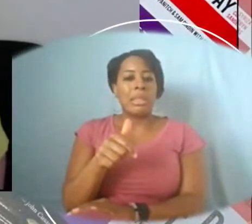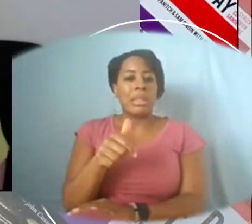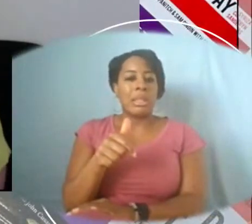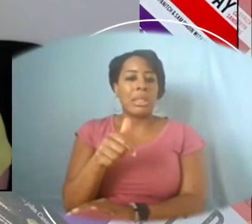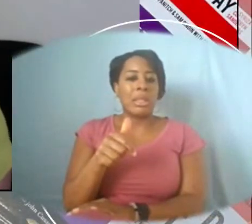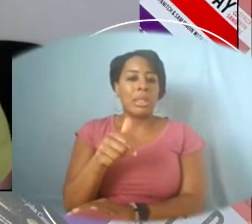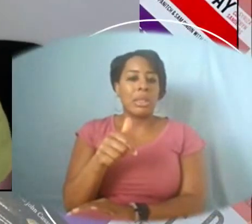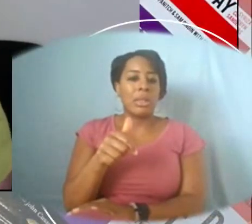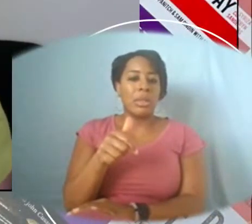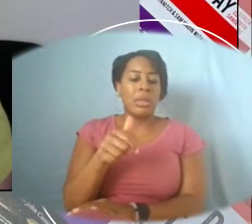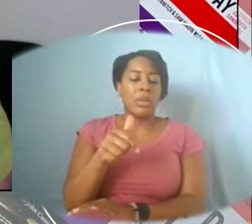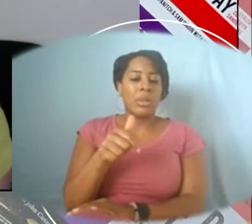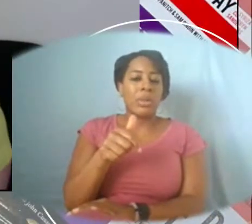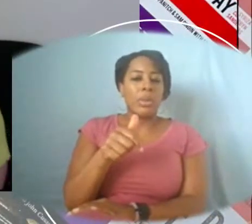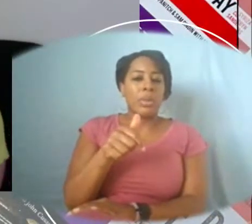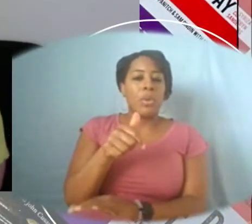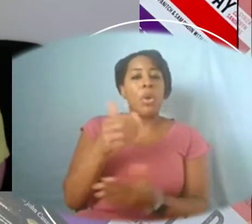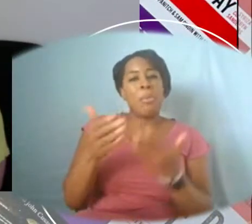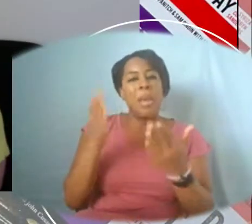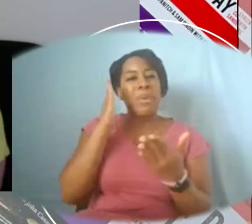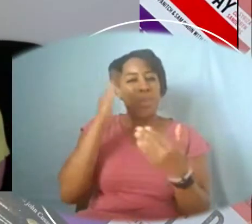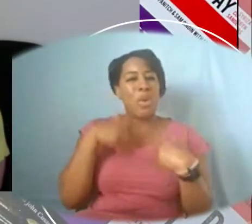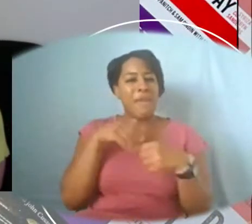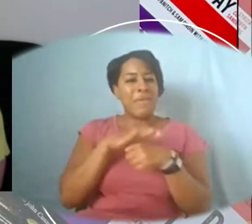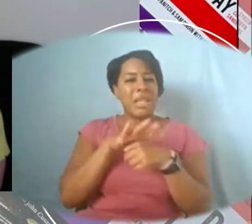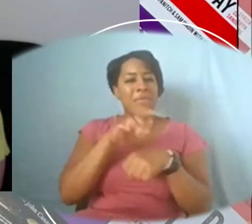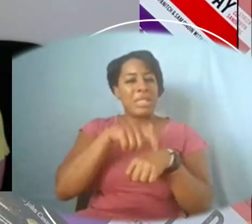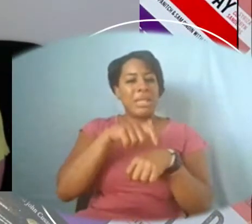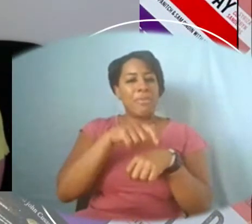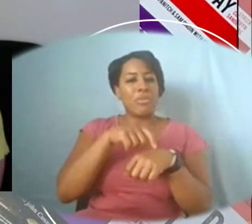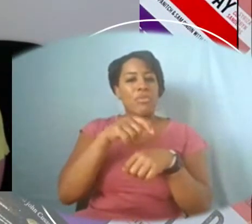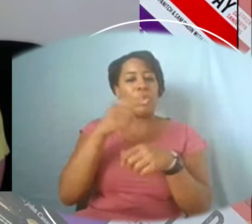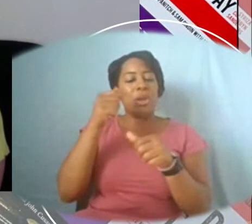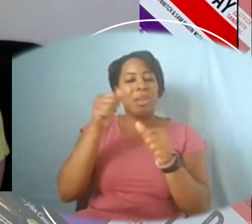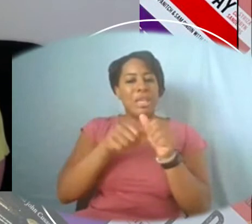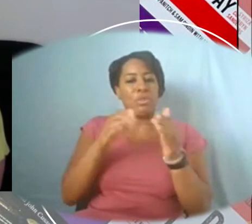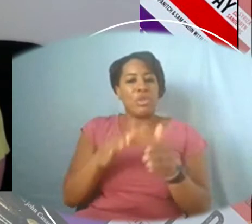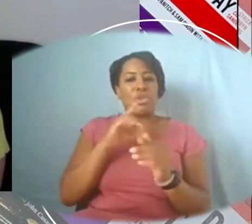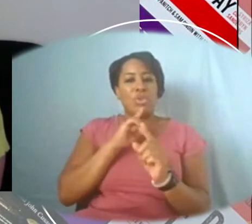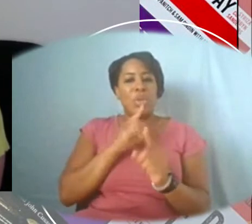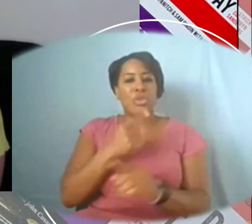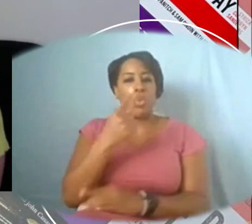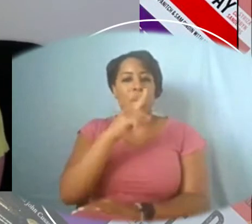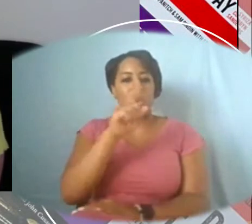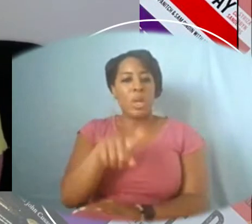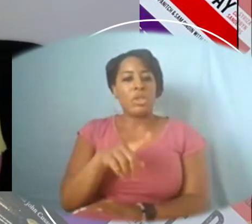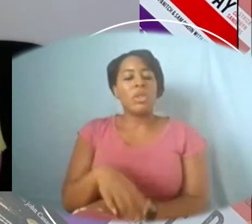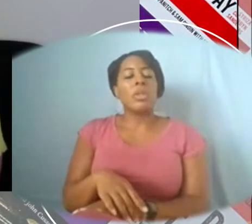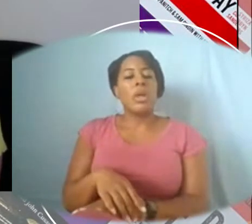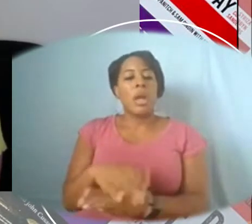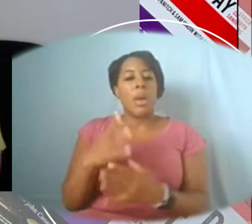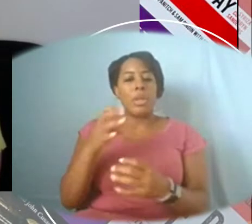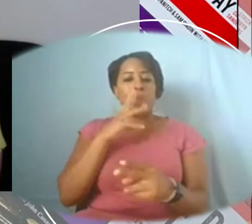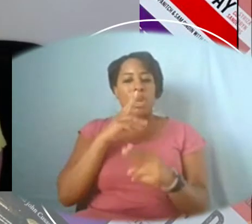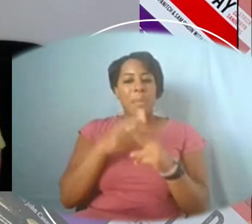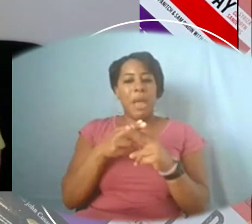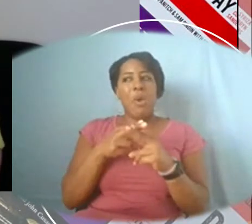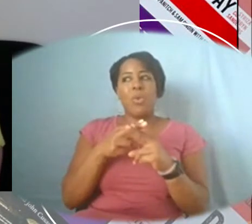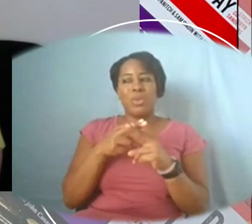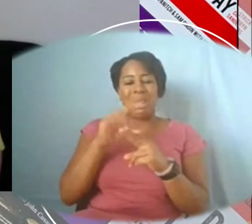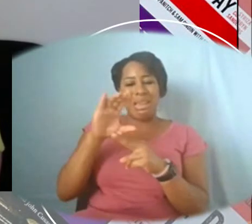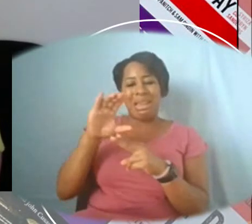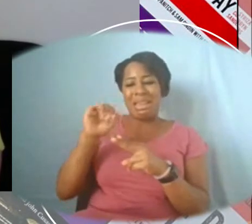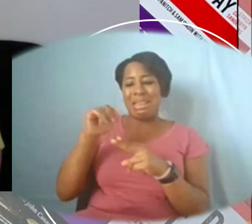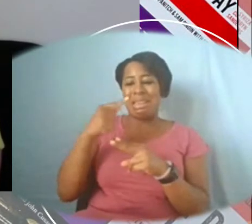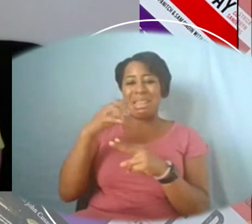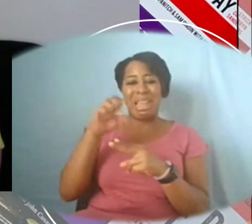answer one of the two questions. So let's talk about the violence that we see inside cages,